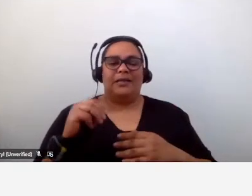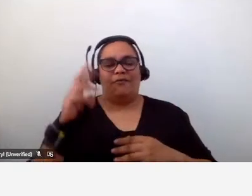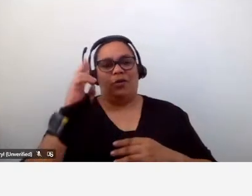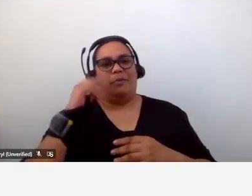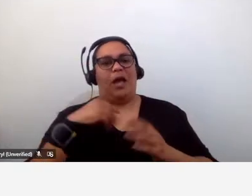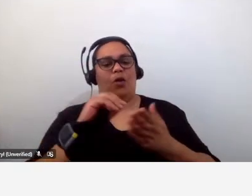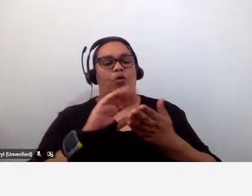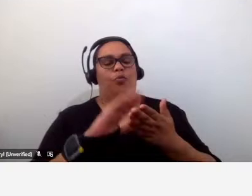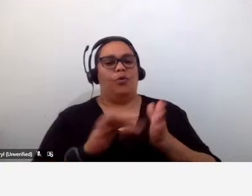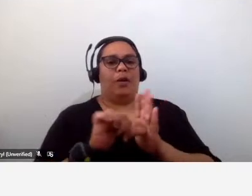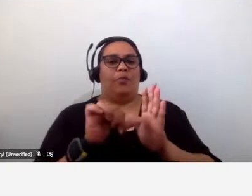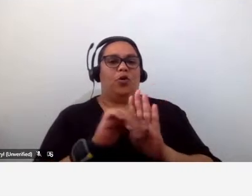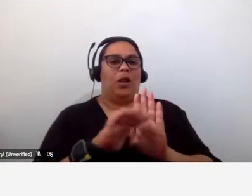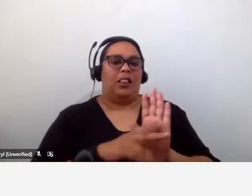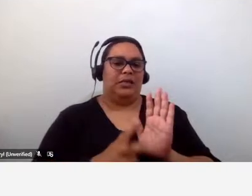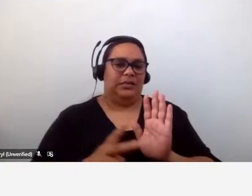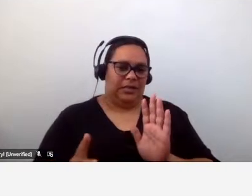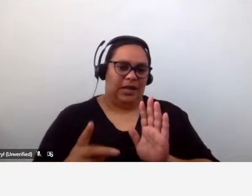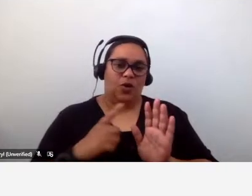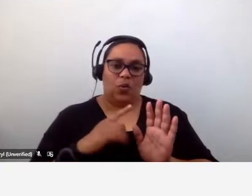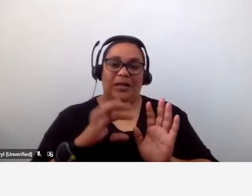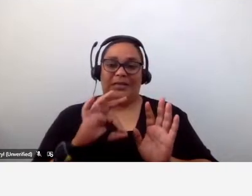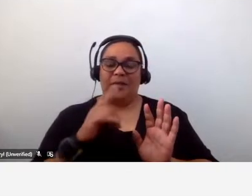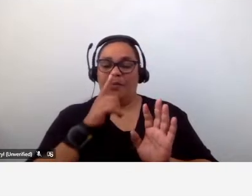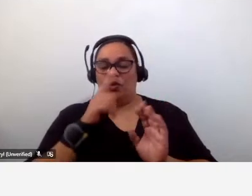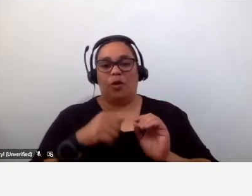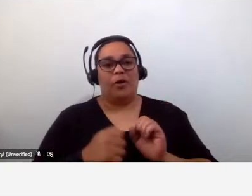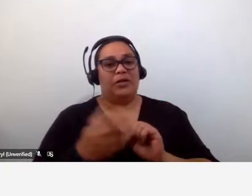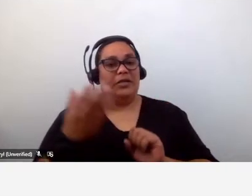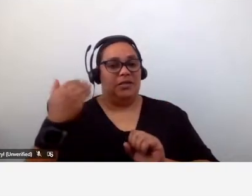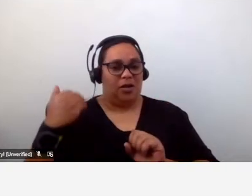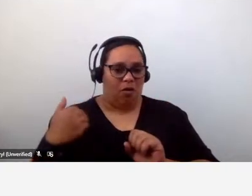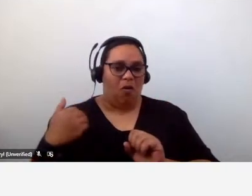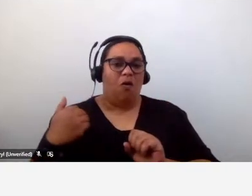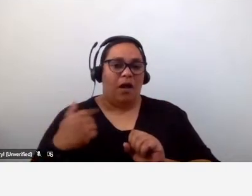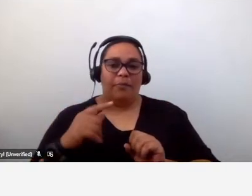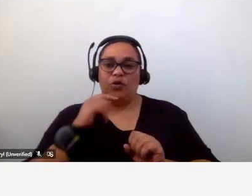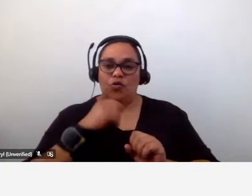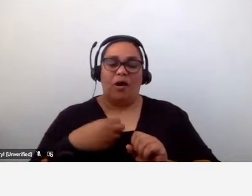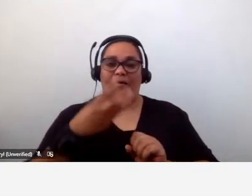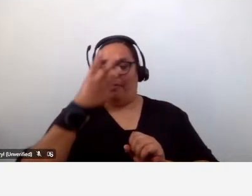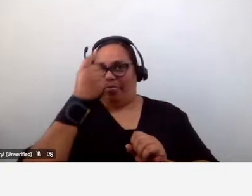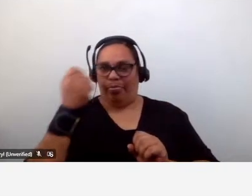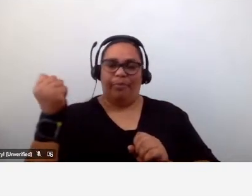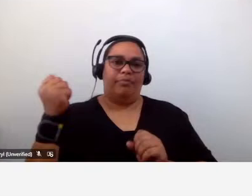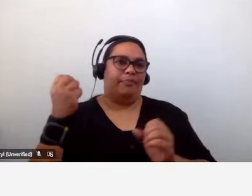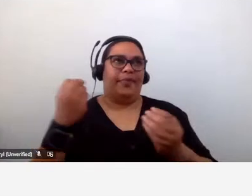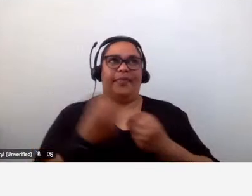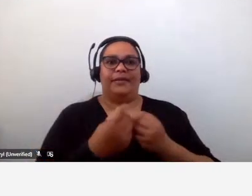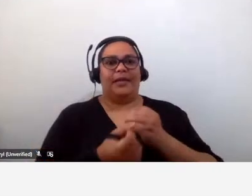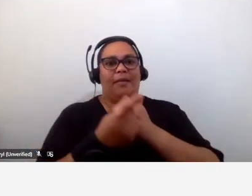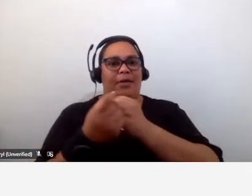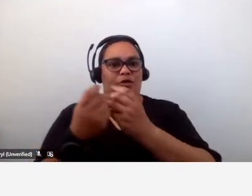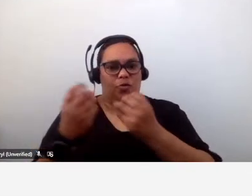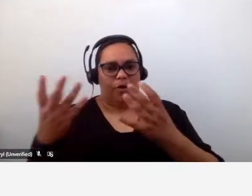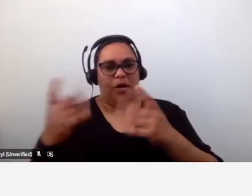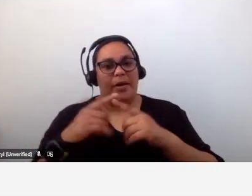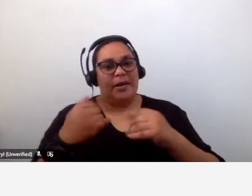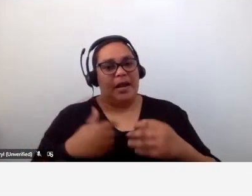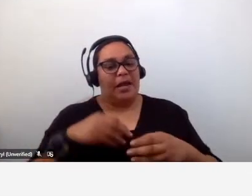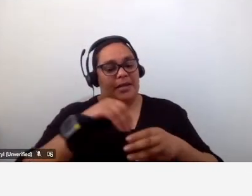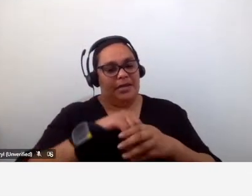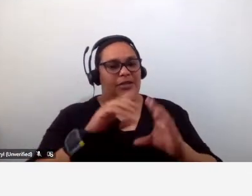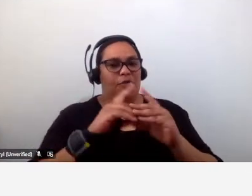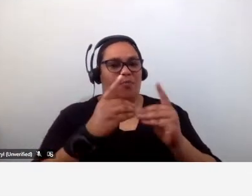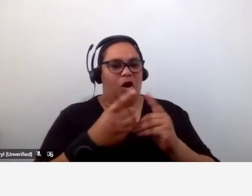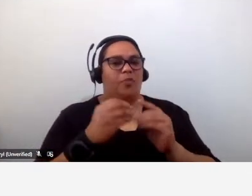this on my priority list again, because I talked about it many years ago and I even forgot about it. So many things happening, but I'll now in the department,